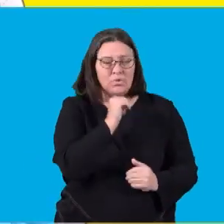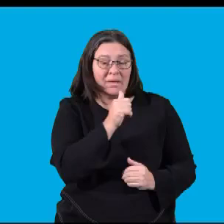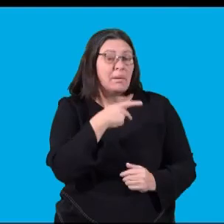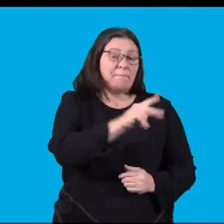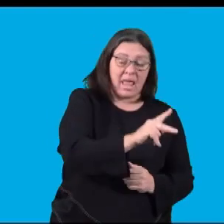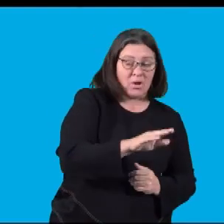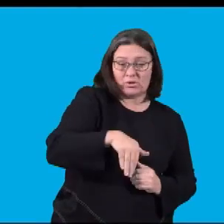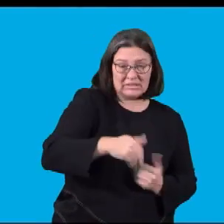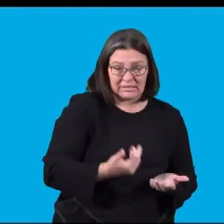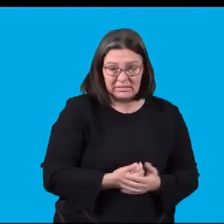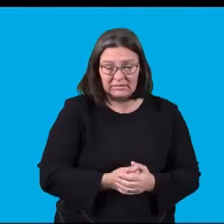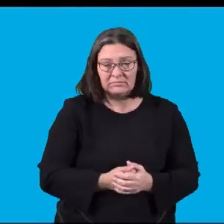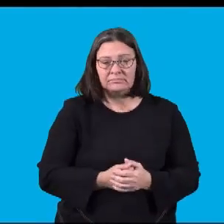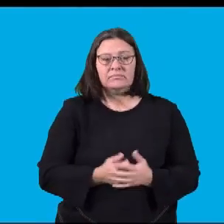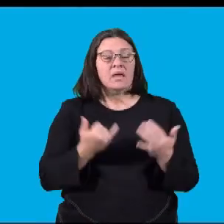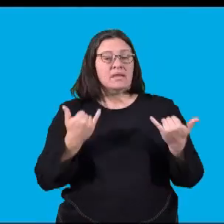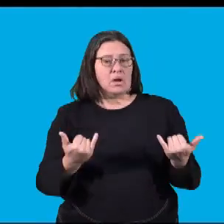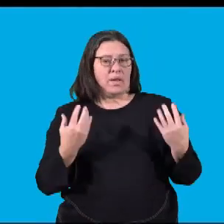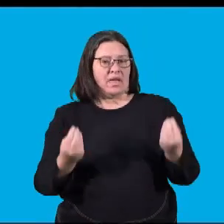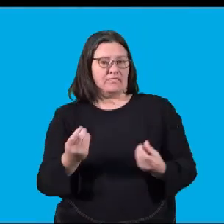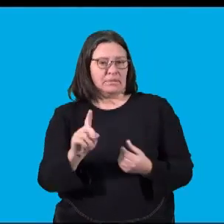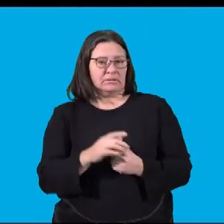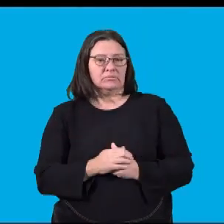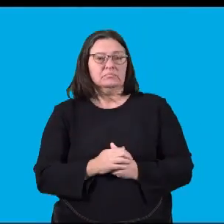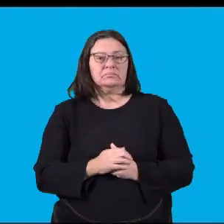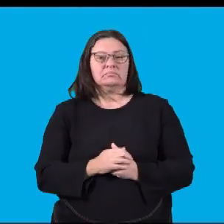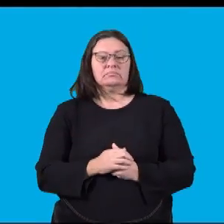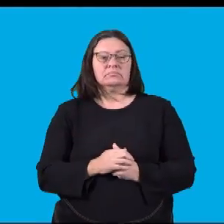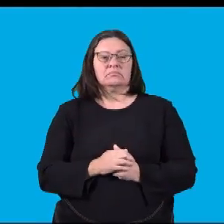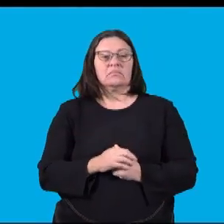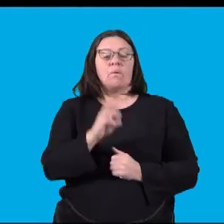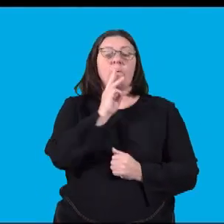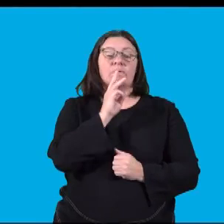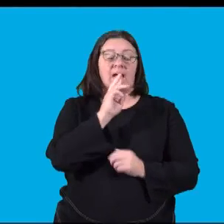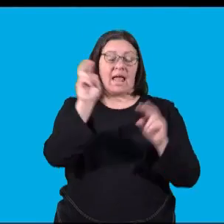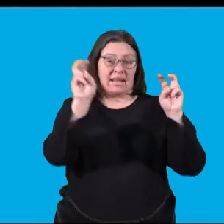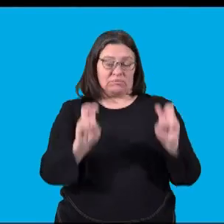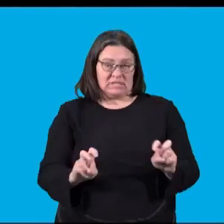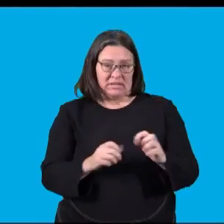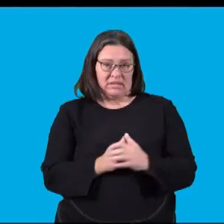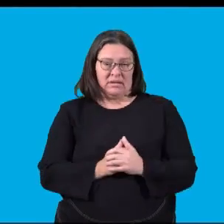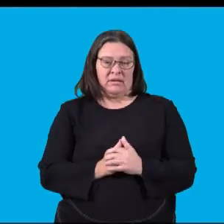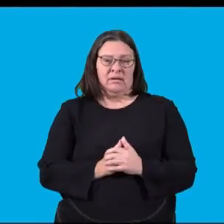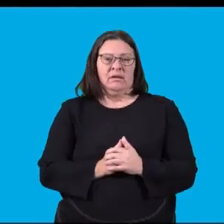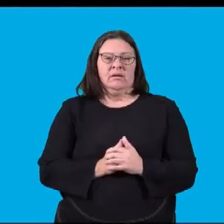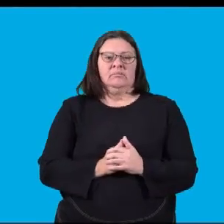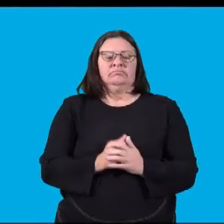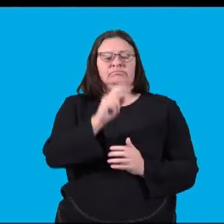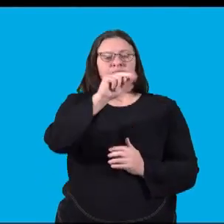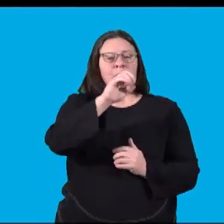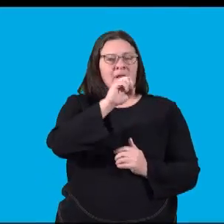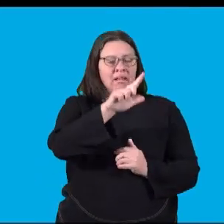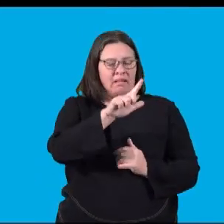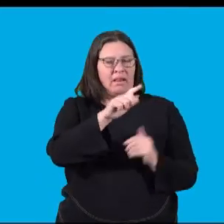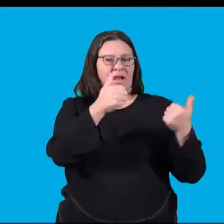recorded. What we have now is we have water and electricity in the